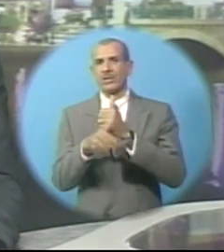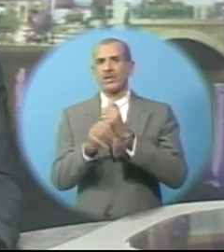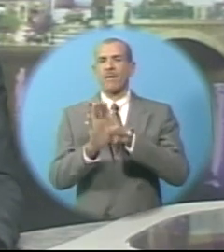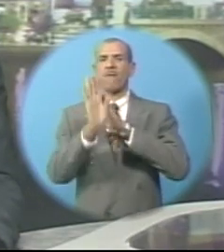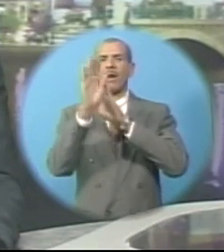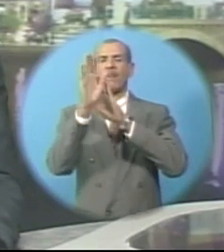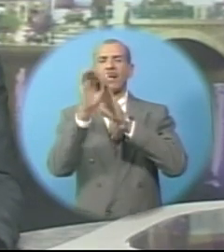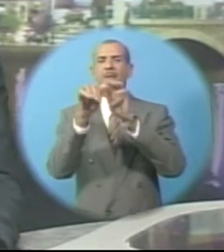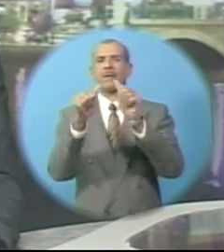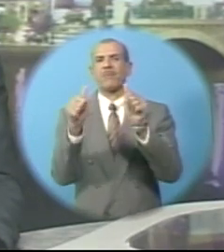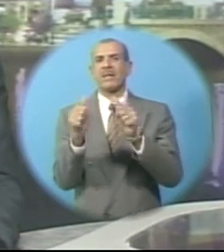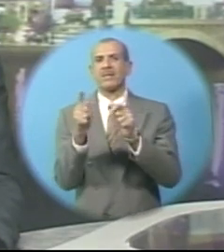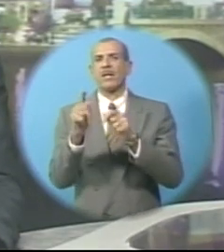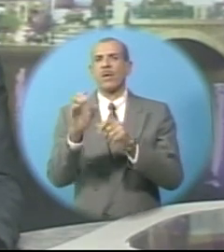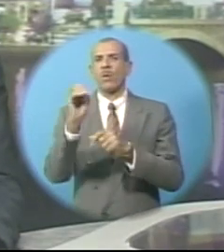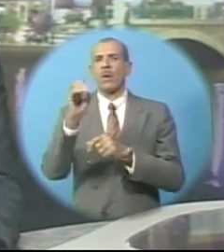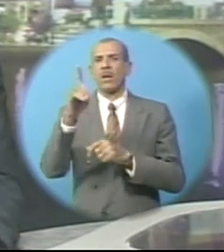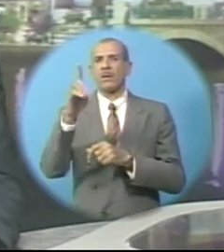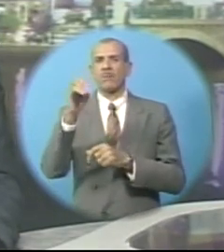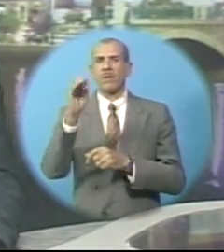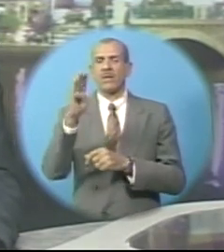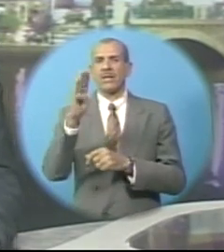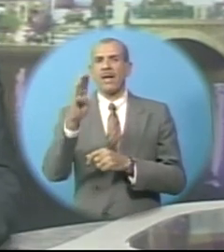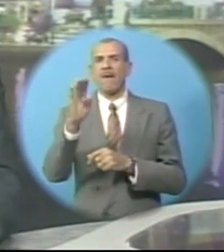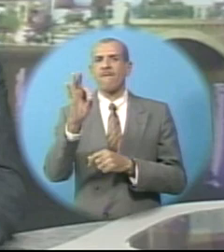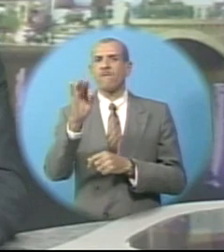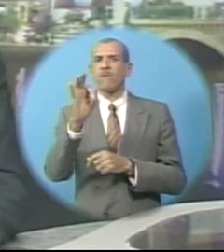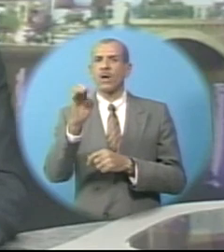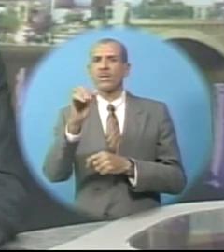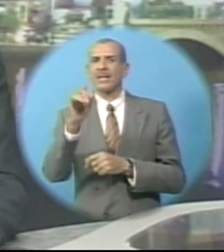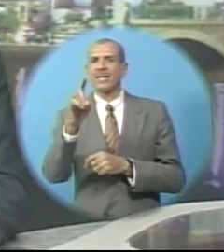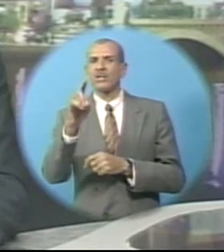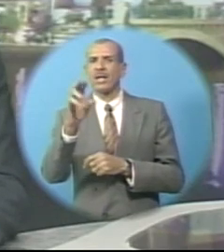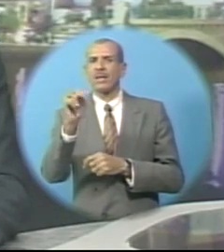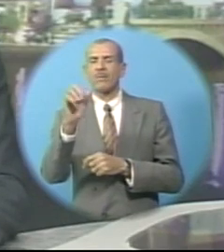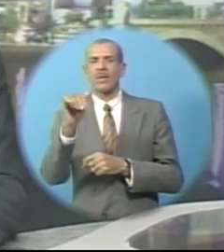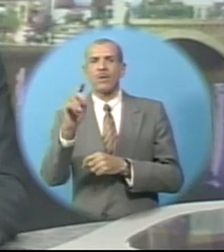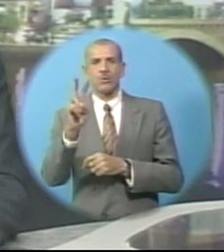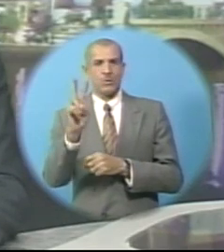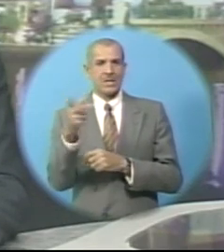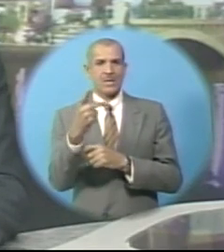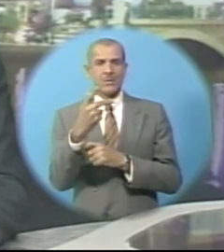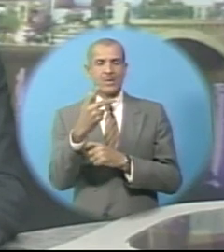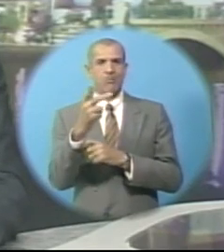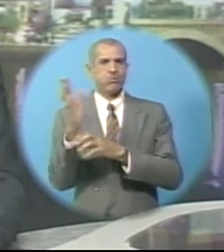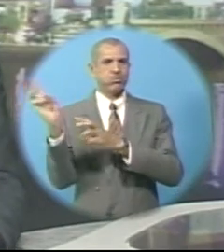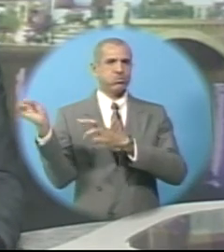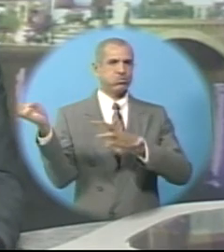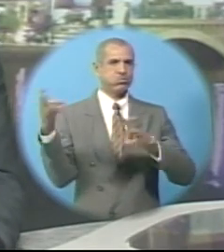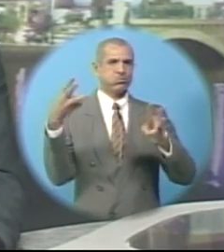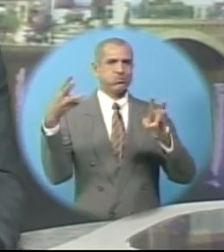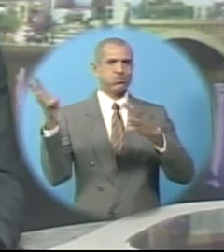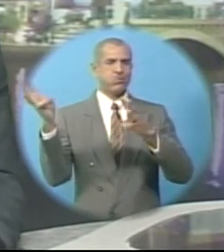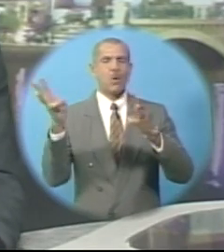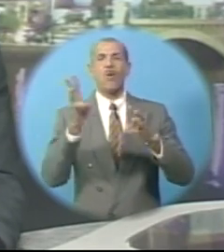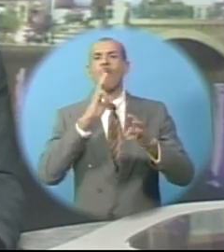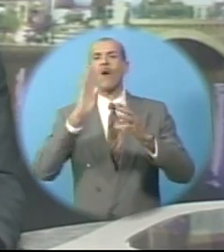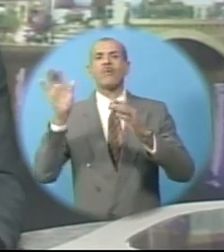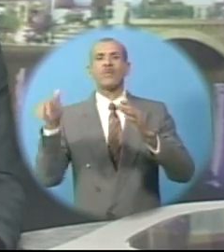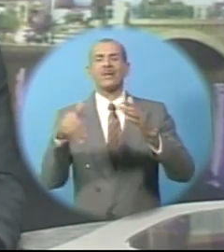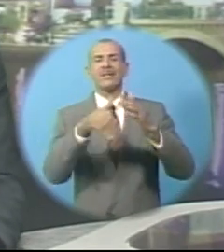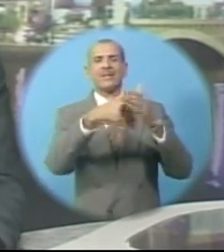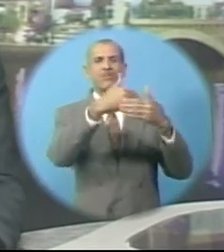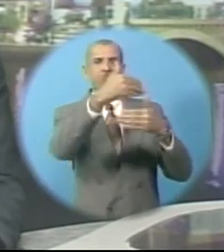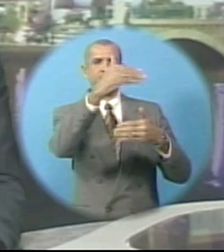volleyball venue at Albury in St. Philip. Foundation United were 2 sets up on Deacons when strong winds blew water into the